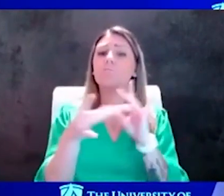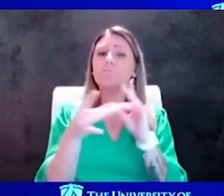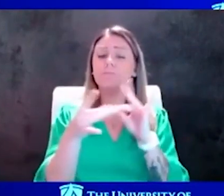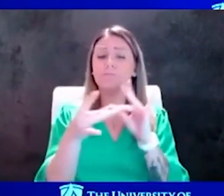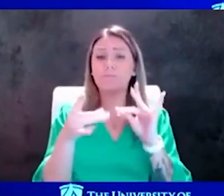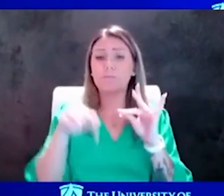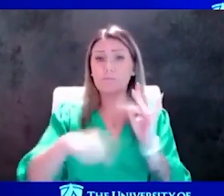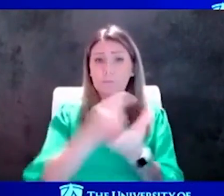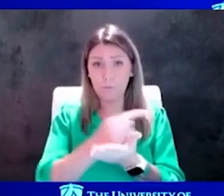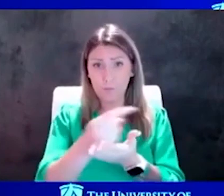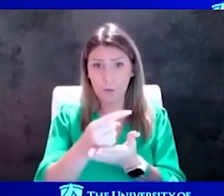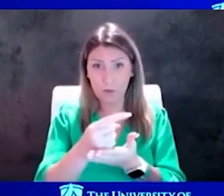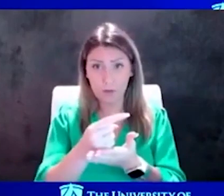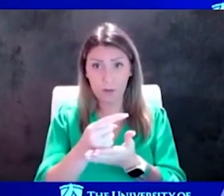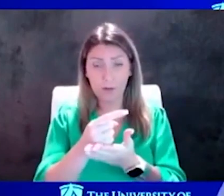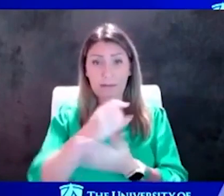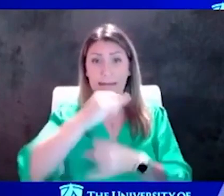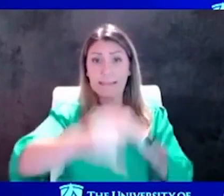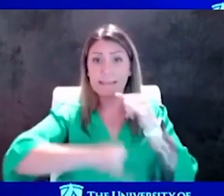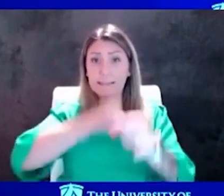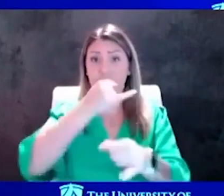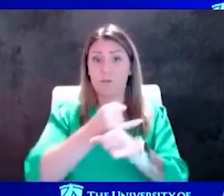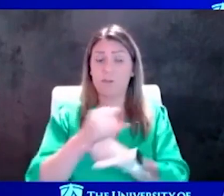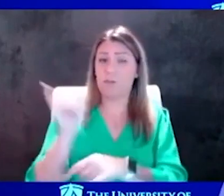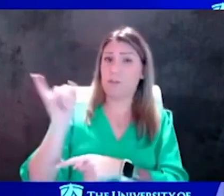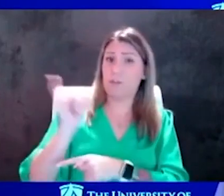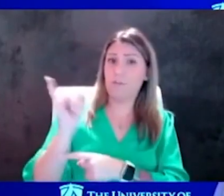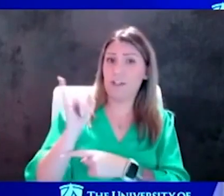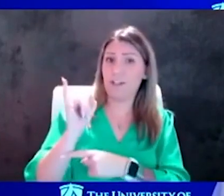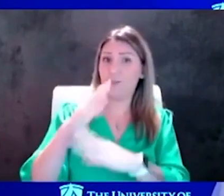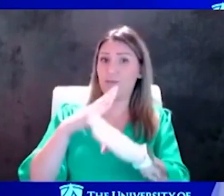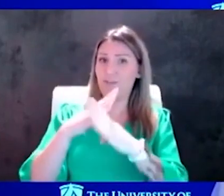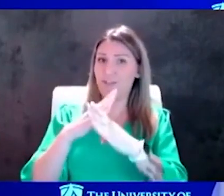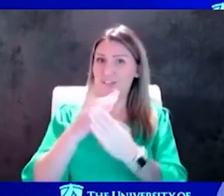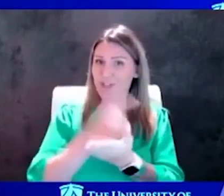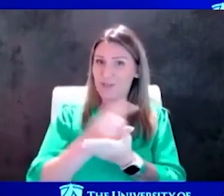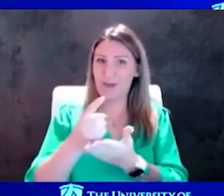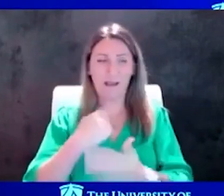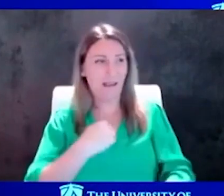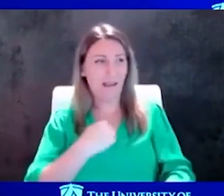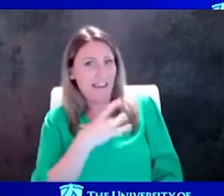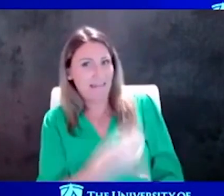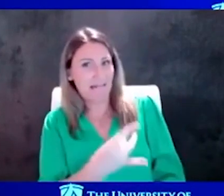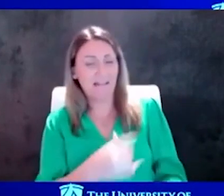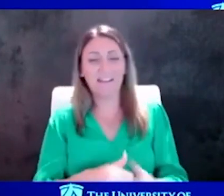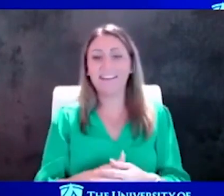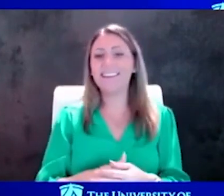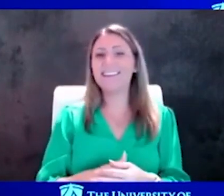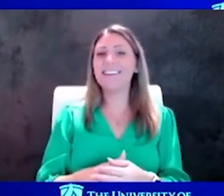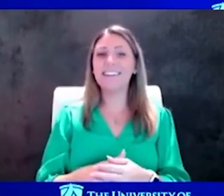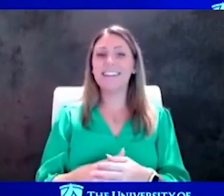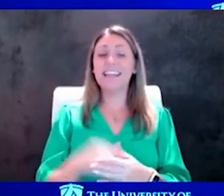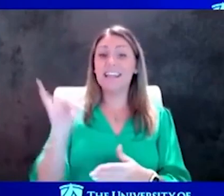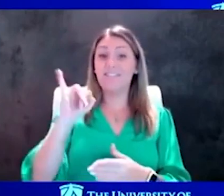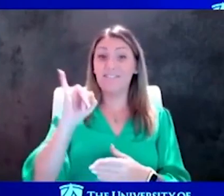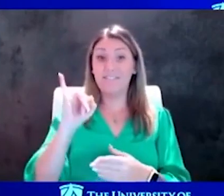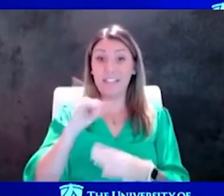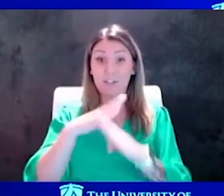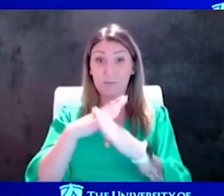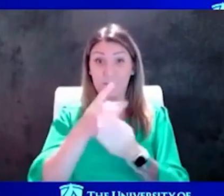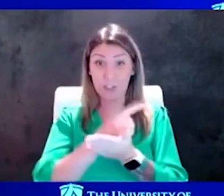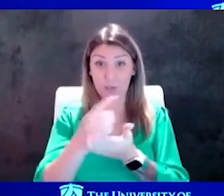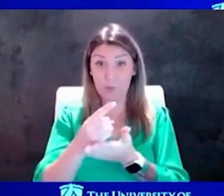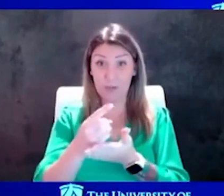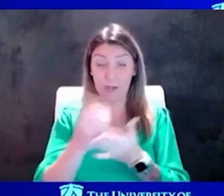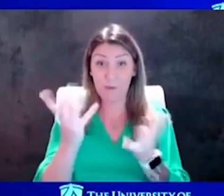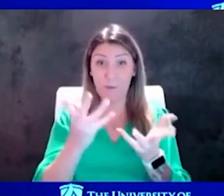is International Infection Prevention Week. All right, yeah. I like it. And, you know, Steve, Infection Prevention Week has been